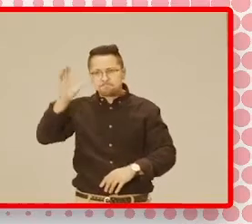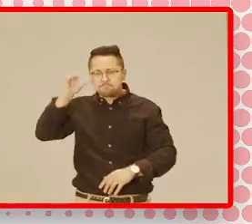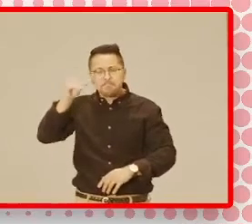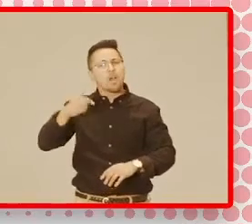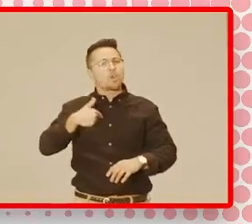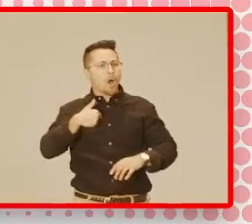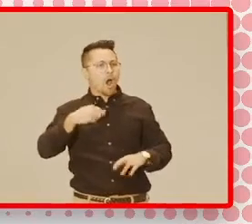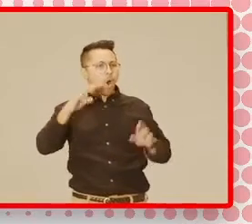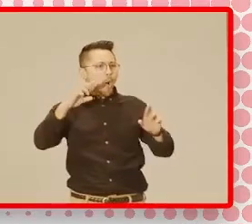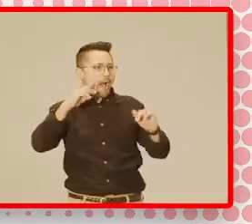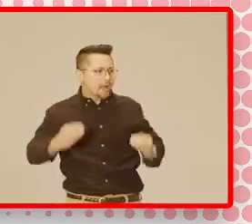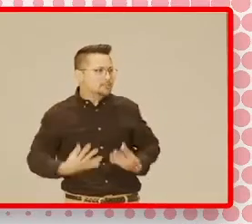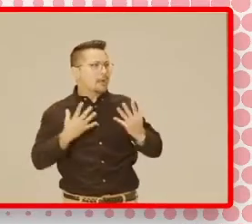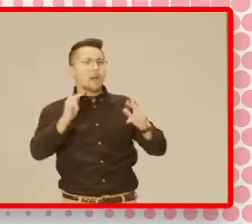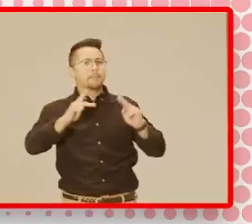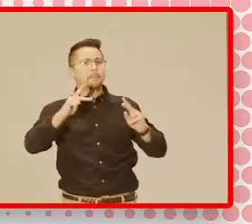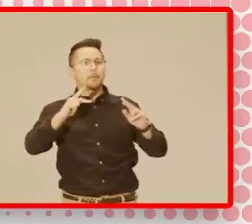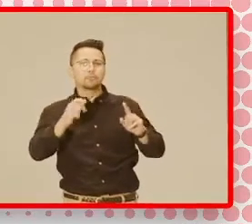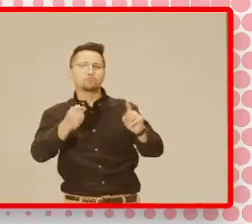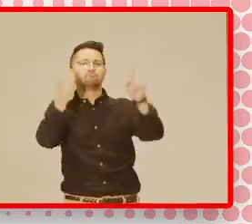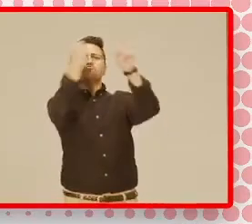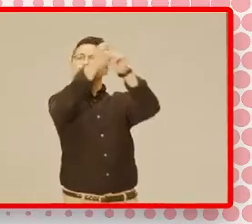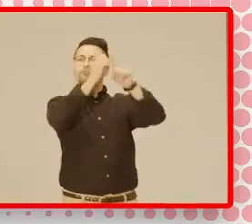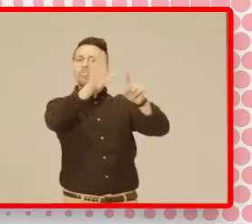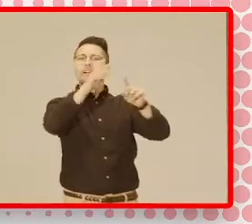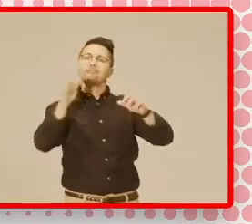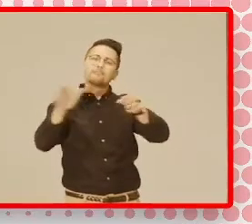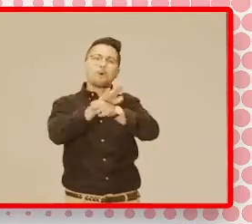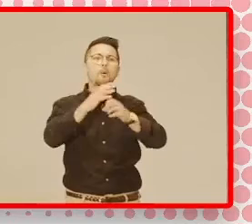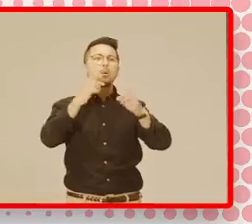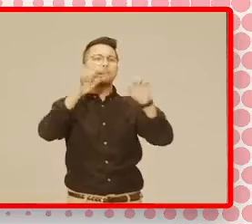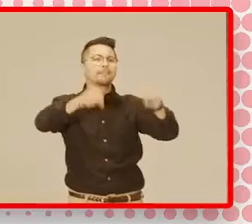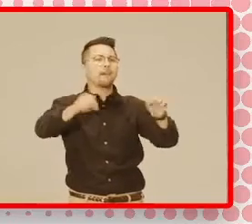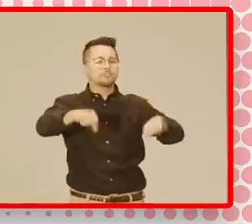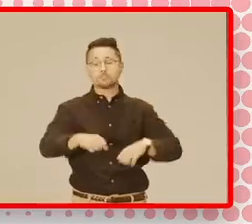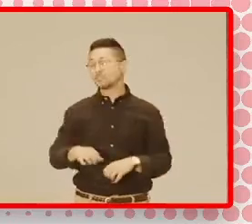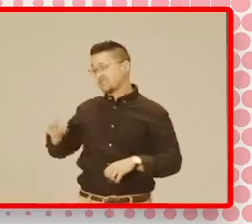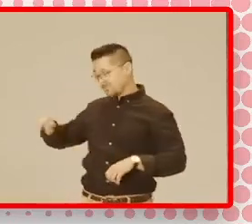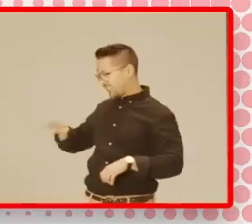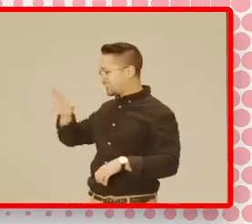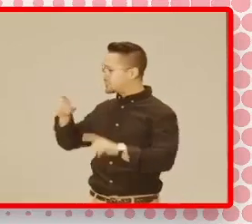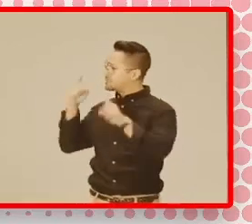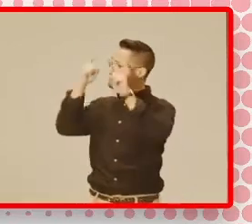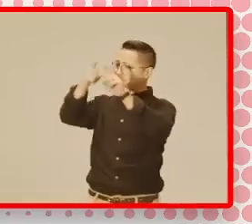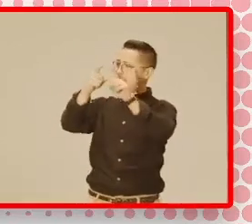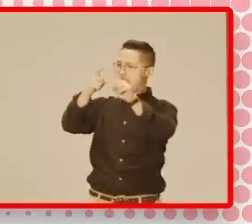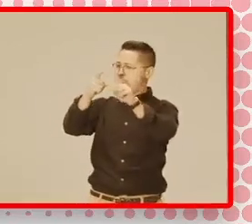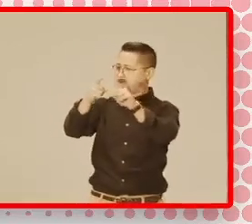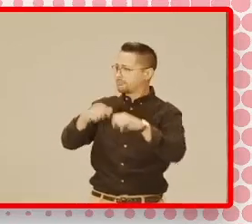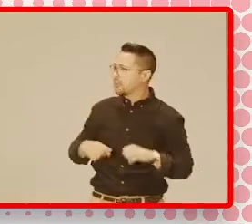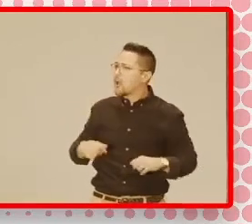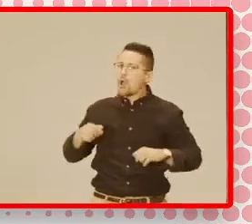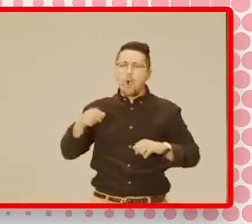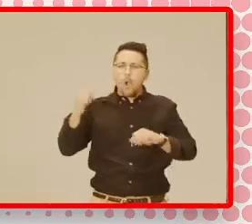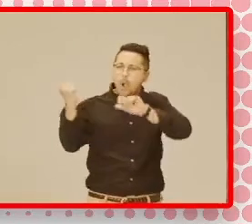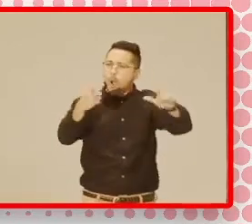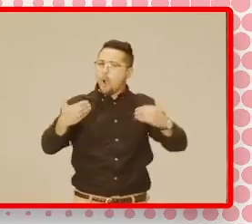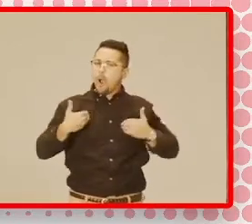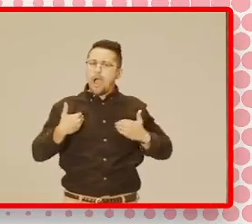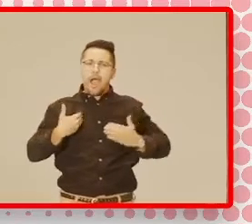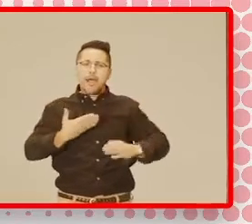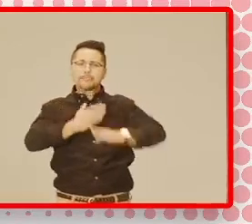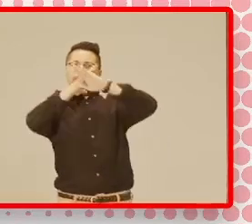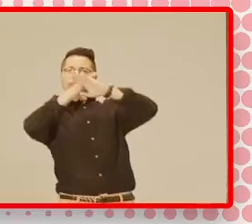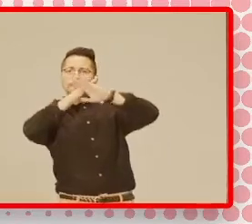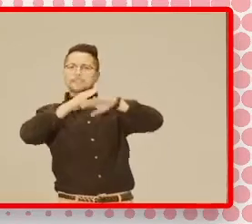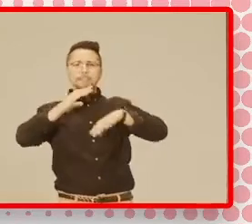potential. And that's really Chris's main story, the story that we all share, which is obstacles that we have to deal with every day. What